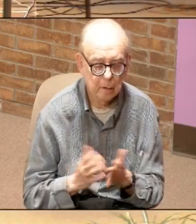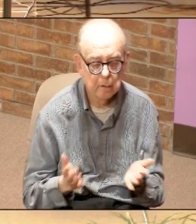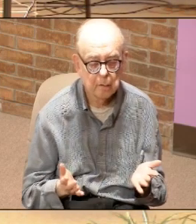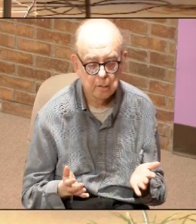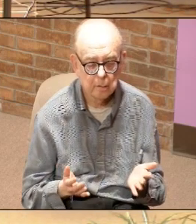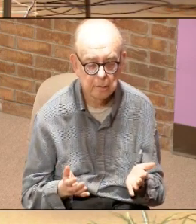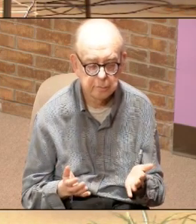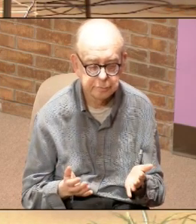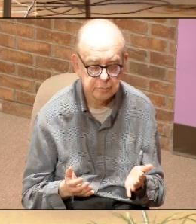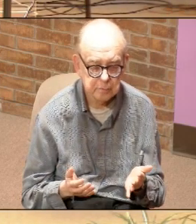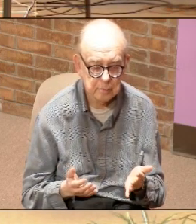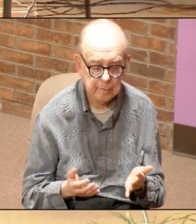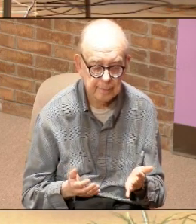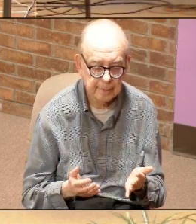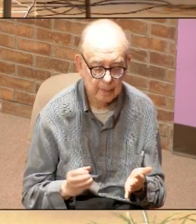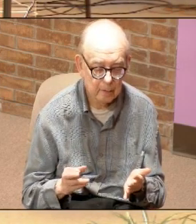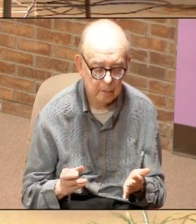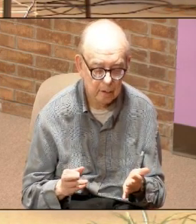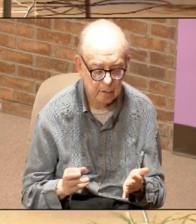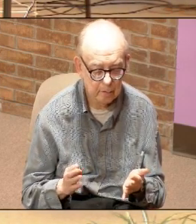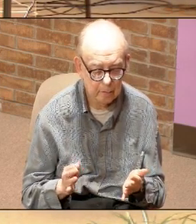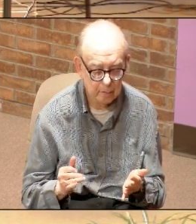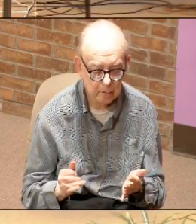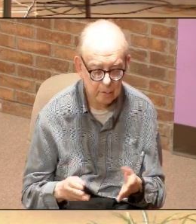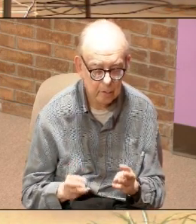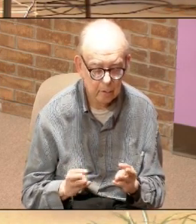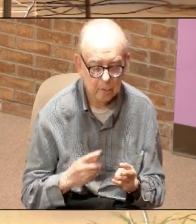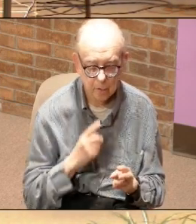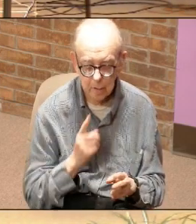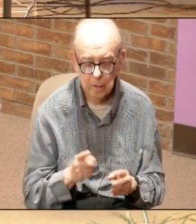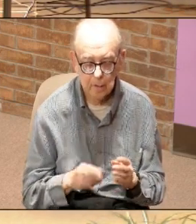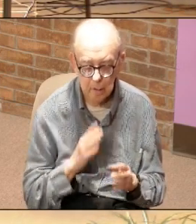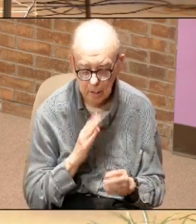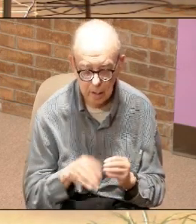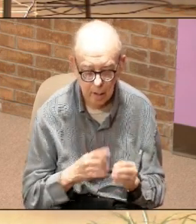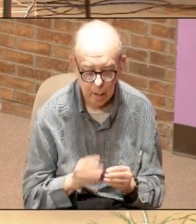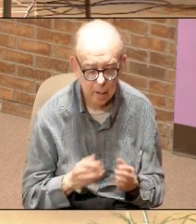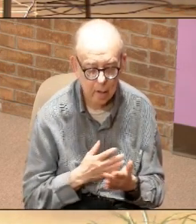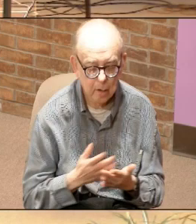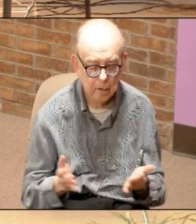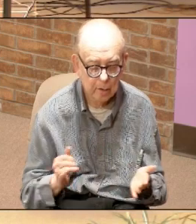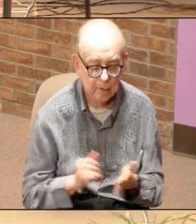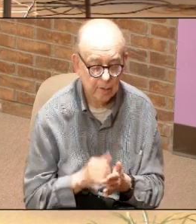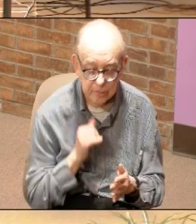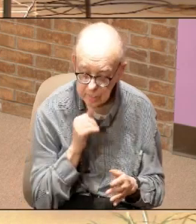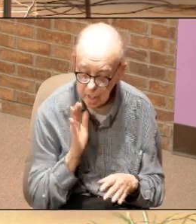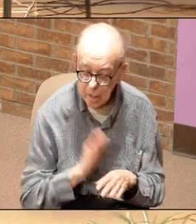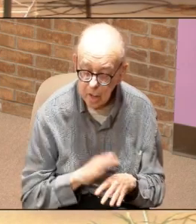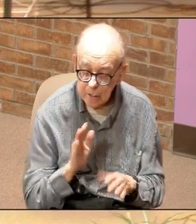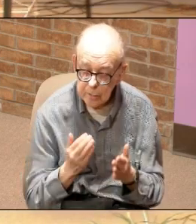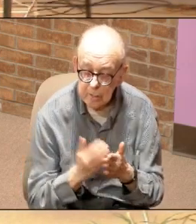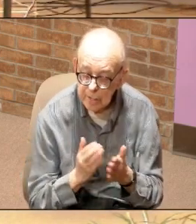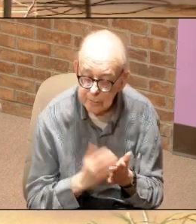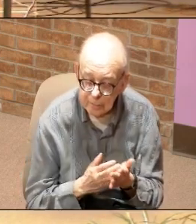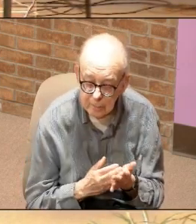item. Or, by the way, I would really like to talk to you about something that's not on your list.